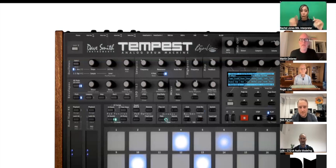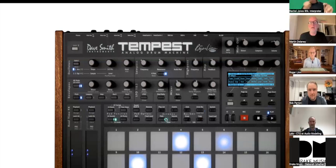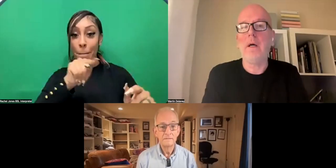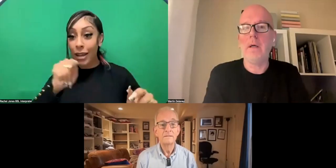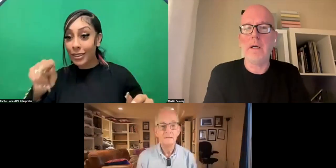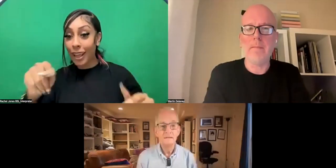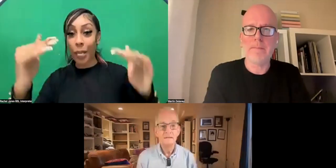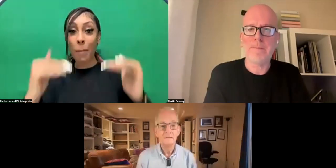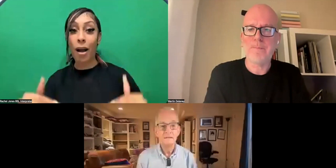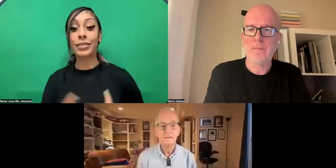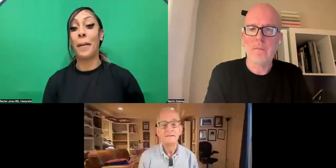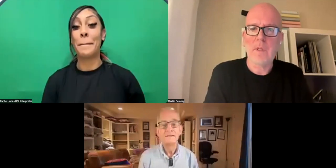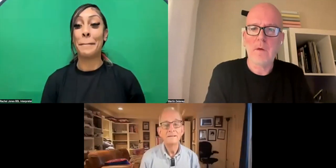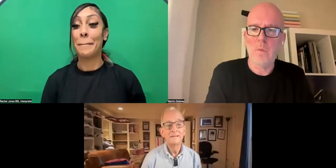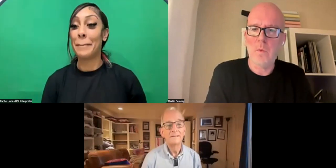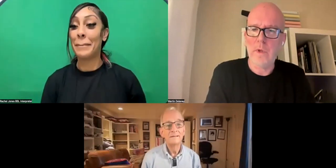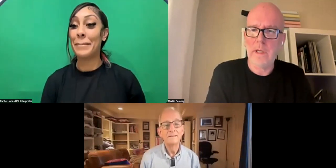Rob.